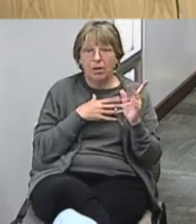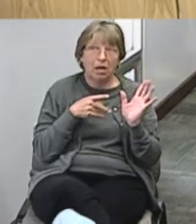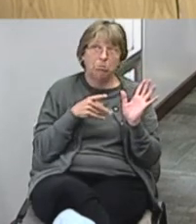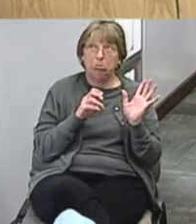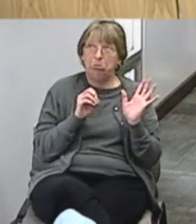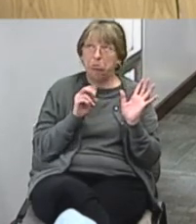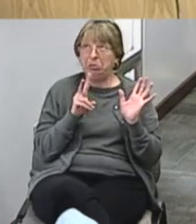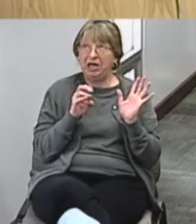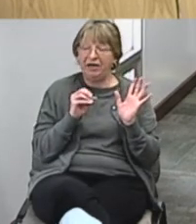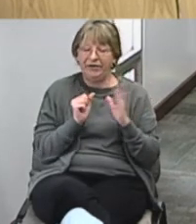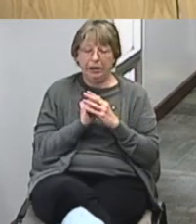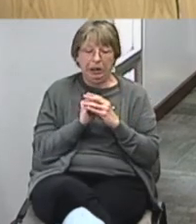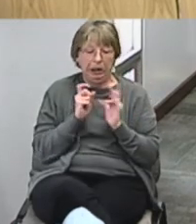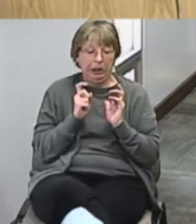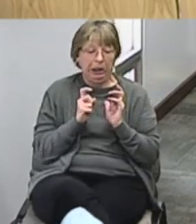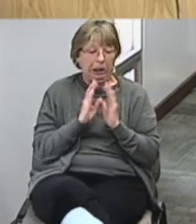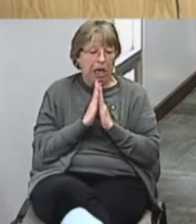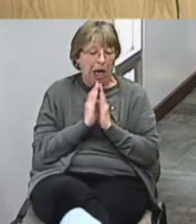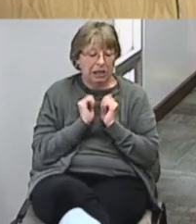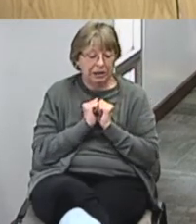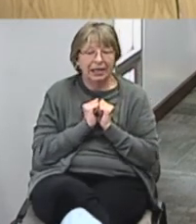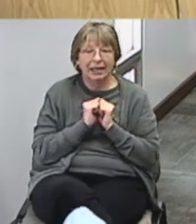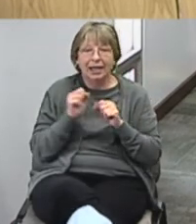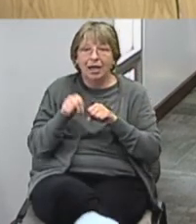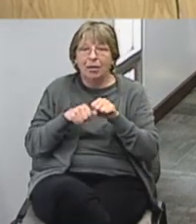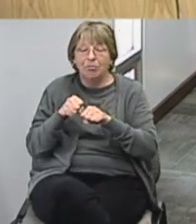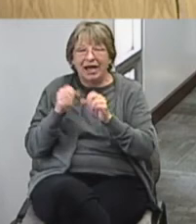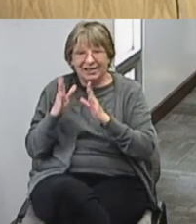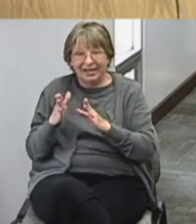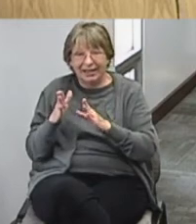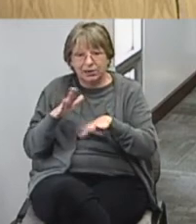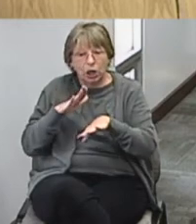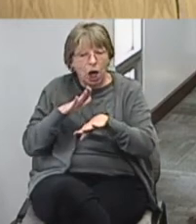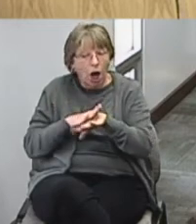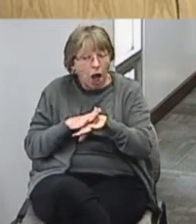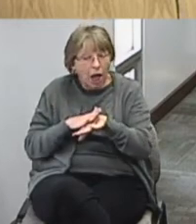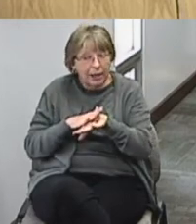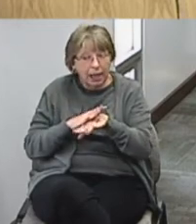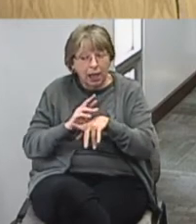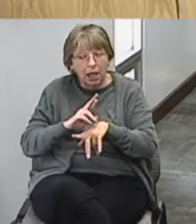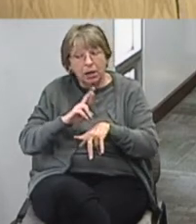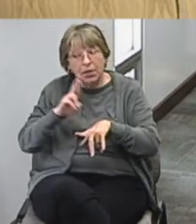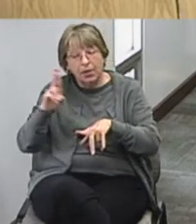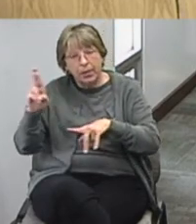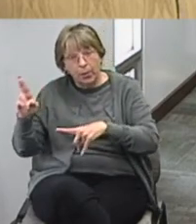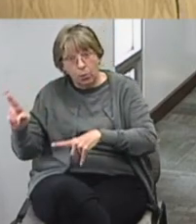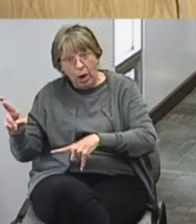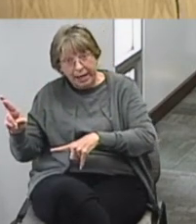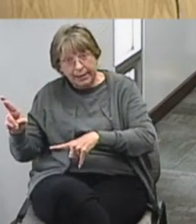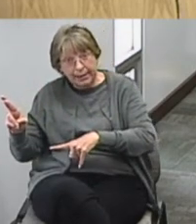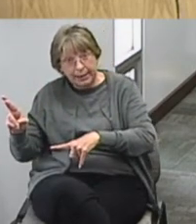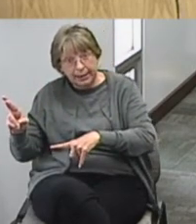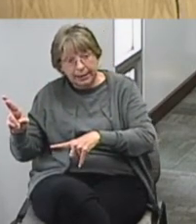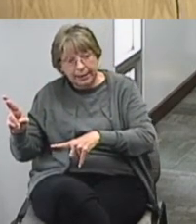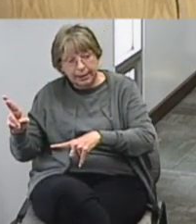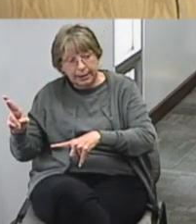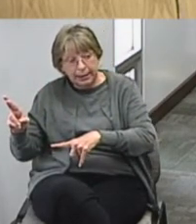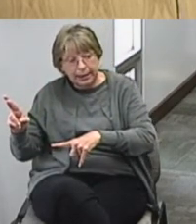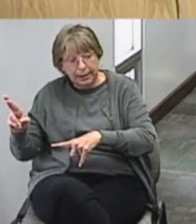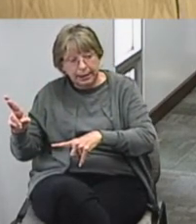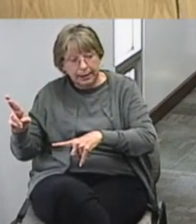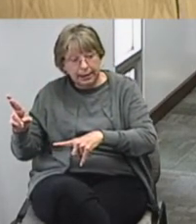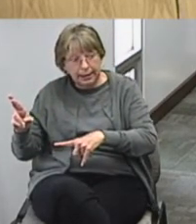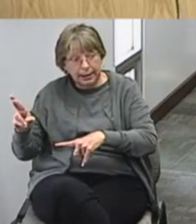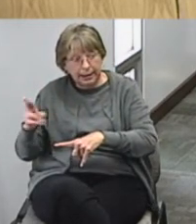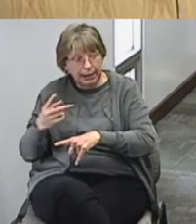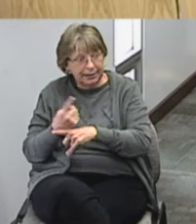need to ask the chief, cyclists are to be on the right side of the road, am I correct? I'll tell you, I